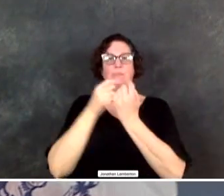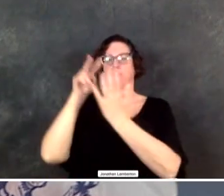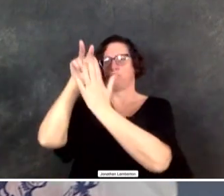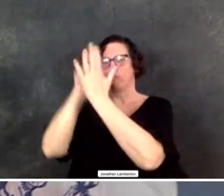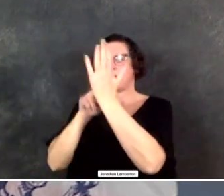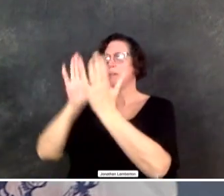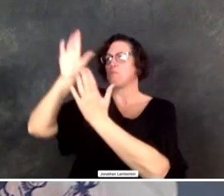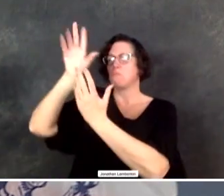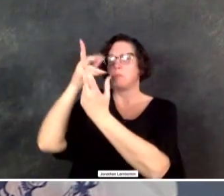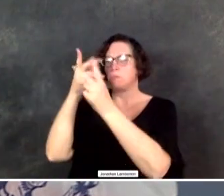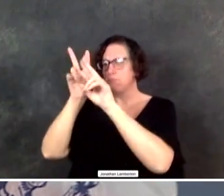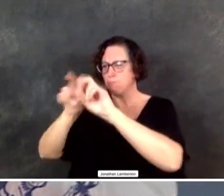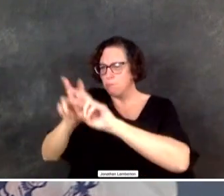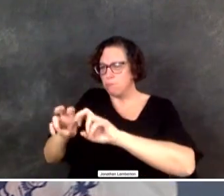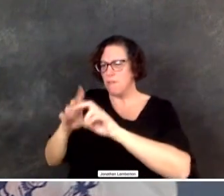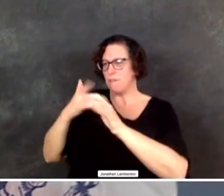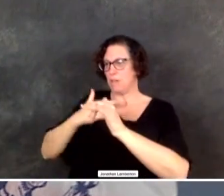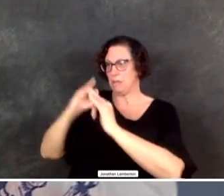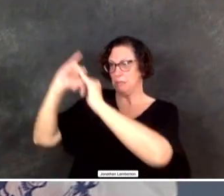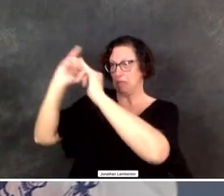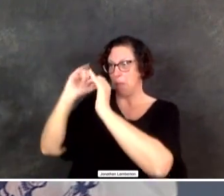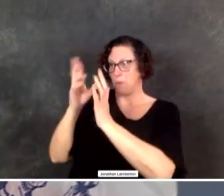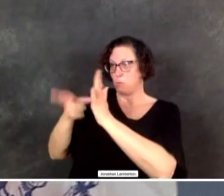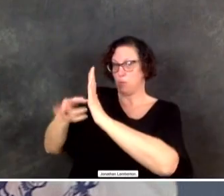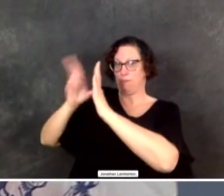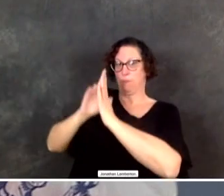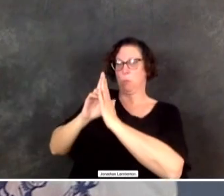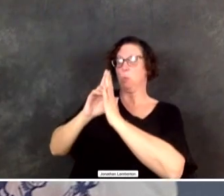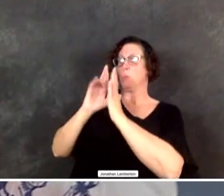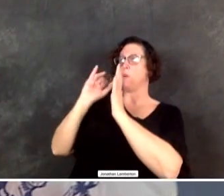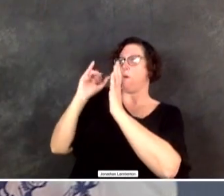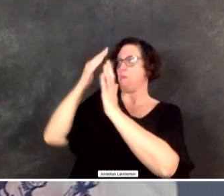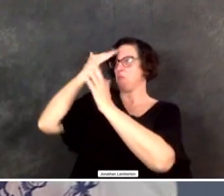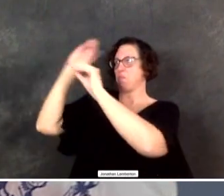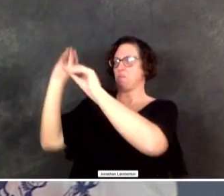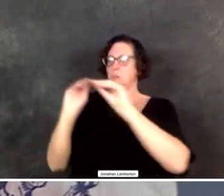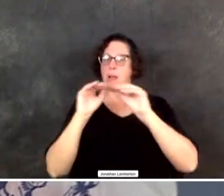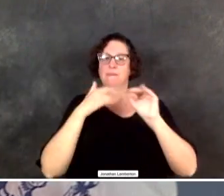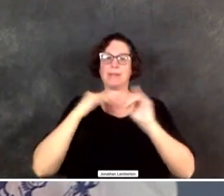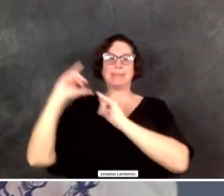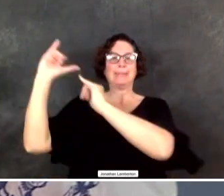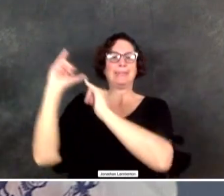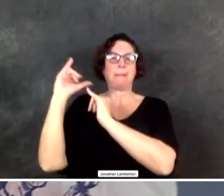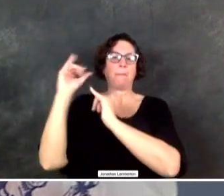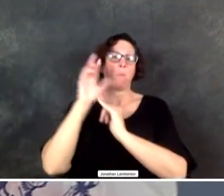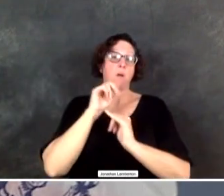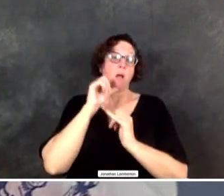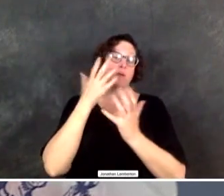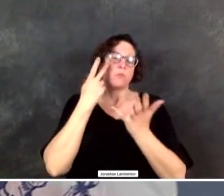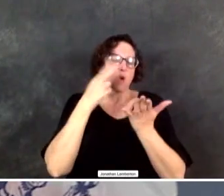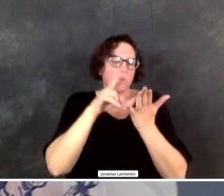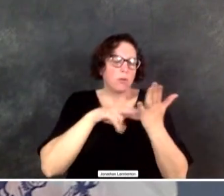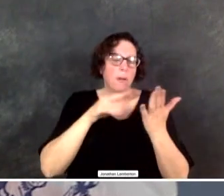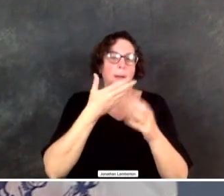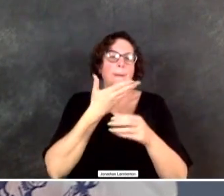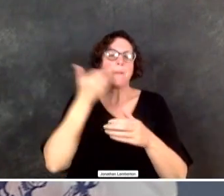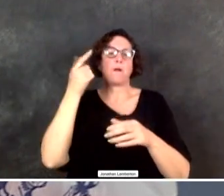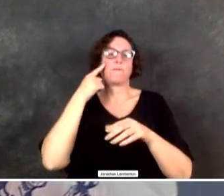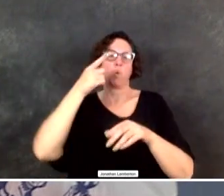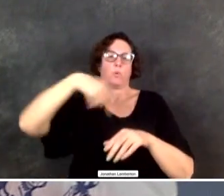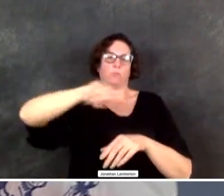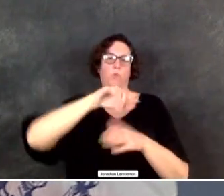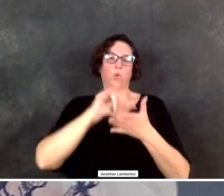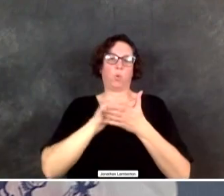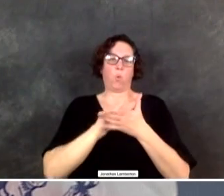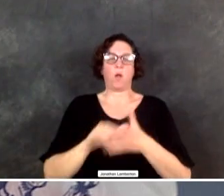so I'm going to ask you to take in the fullness of what I said, not just say, oh, you said no, but listen to why I said what I said, which is we